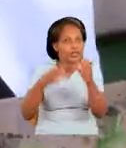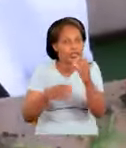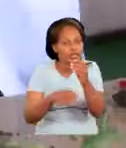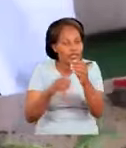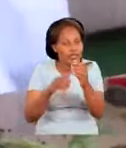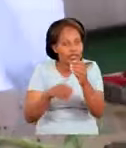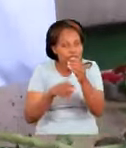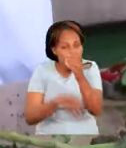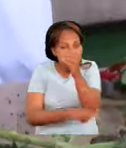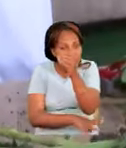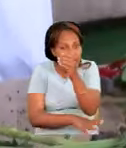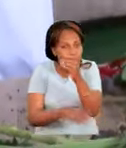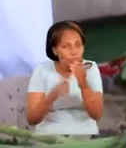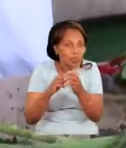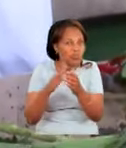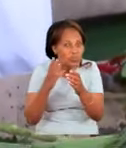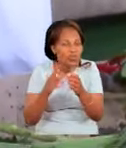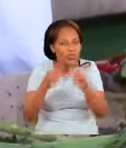the bulb is